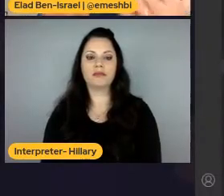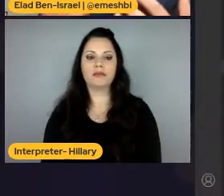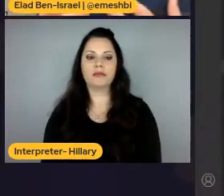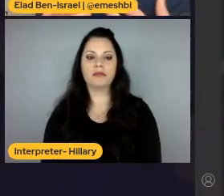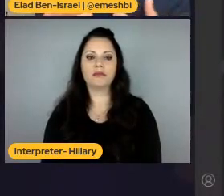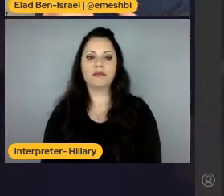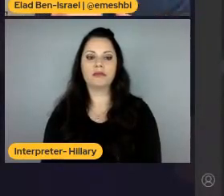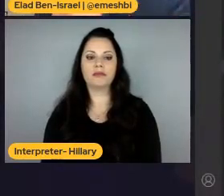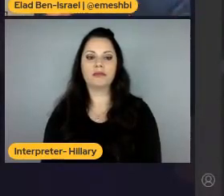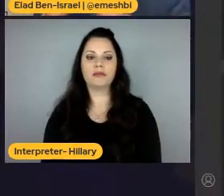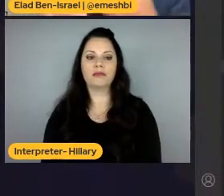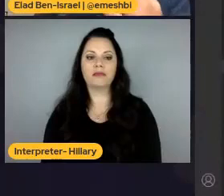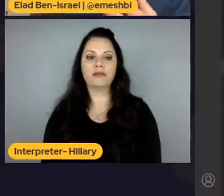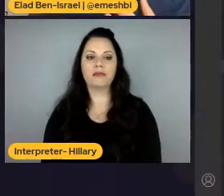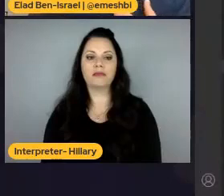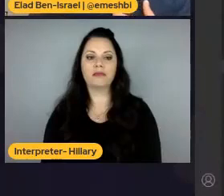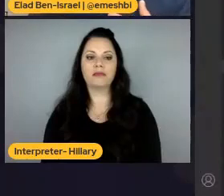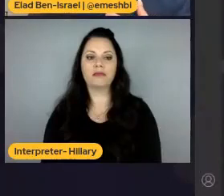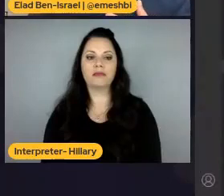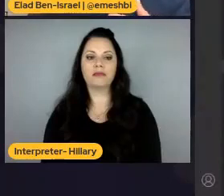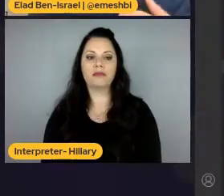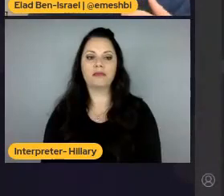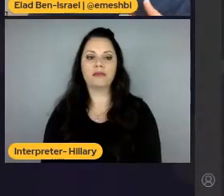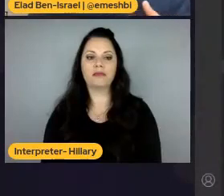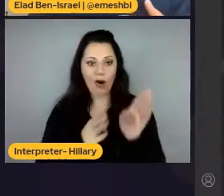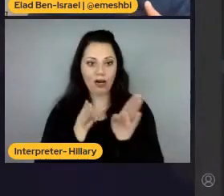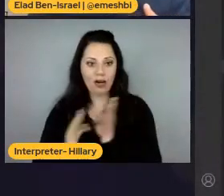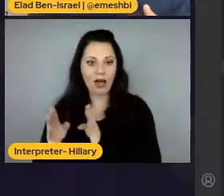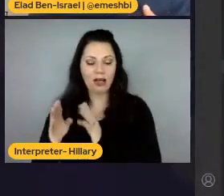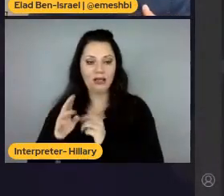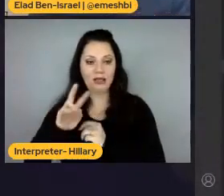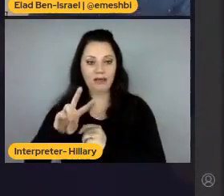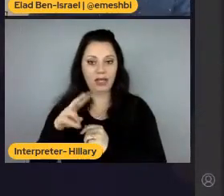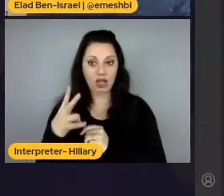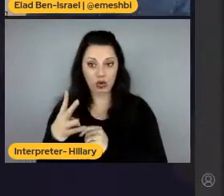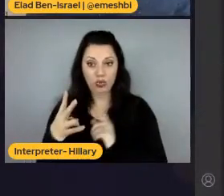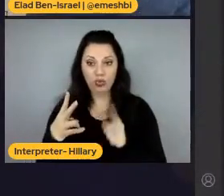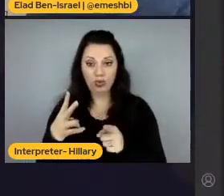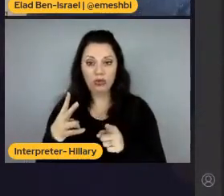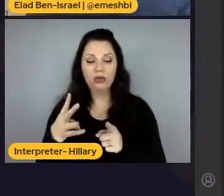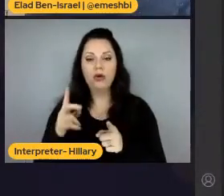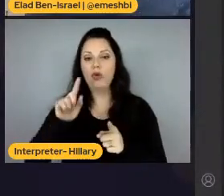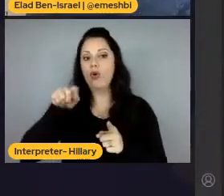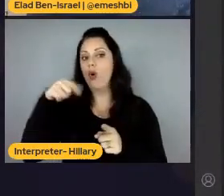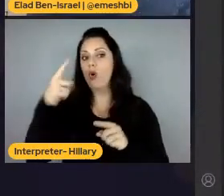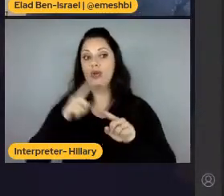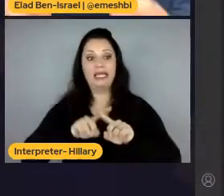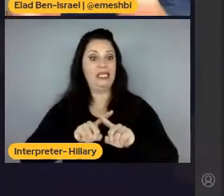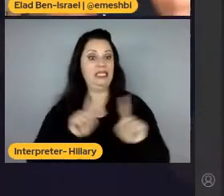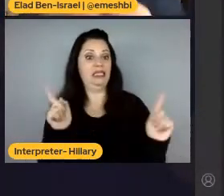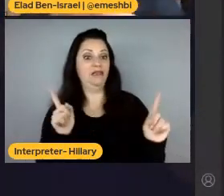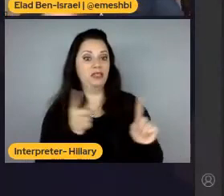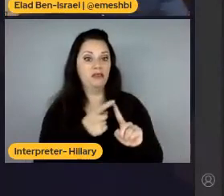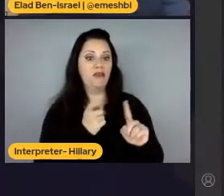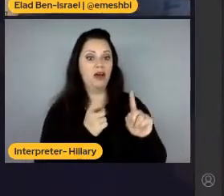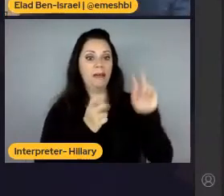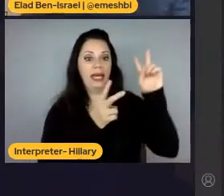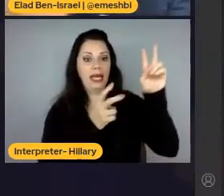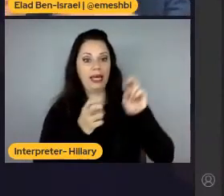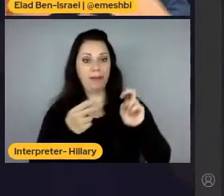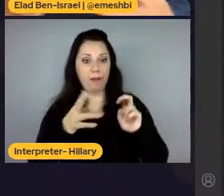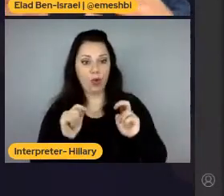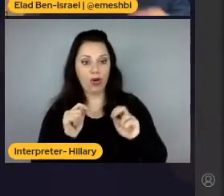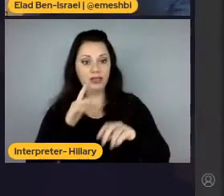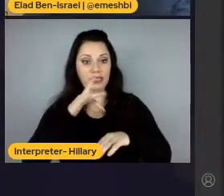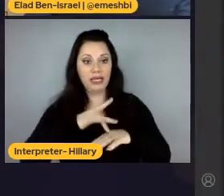actually intentionally organized v2 so that the only difference basically from an import perspective in TypeScript,